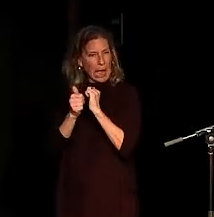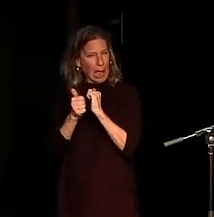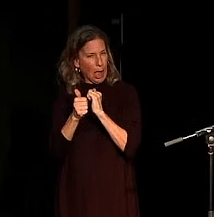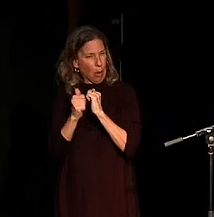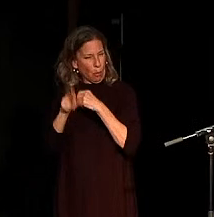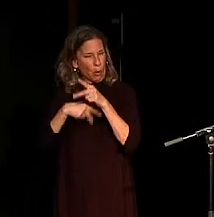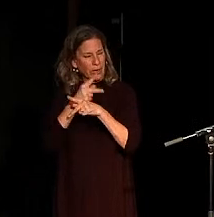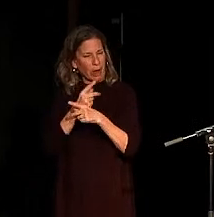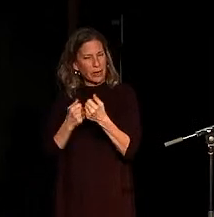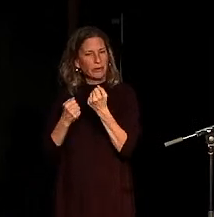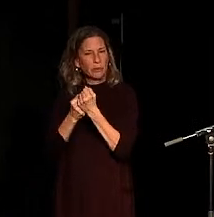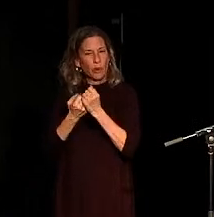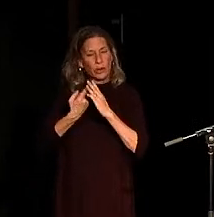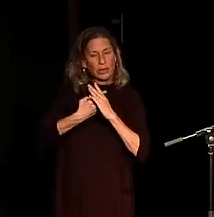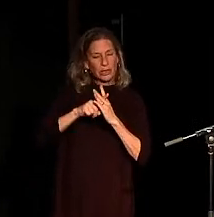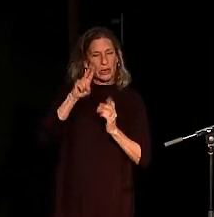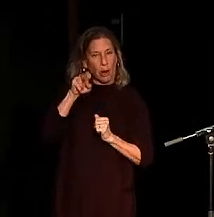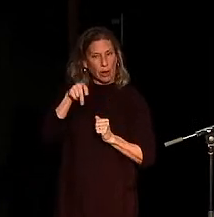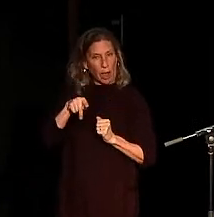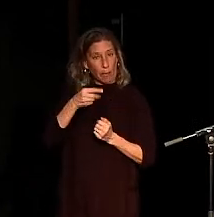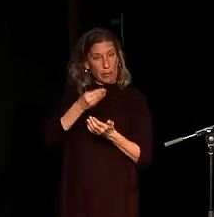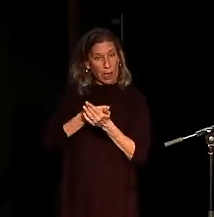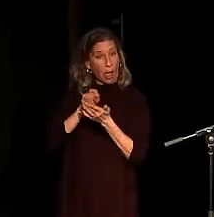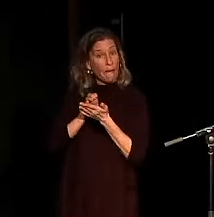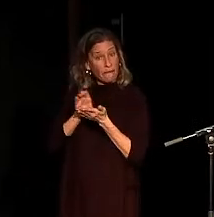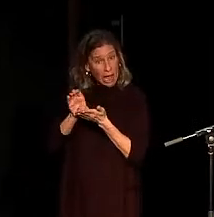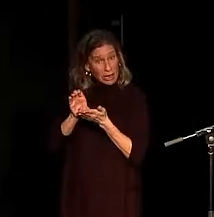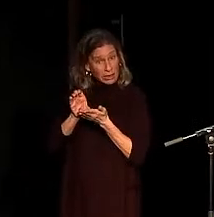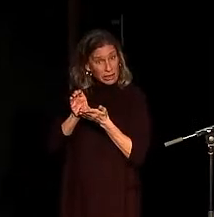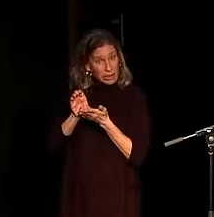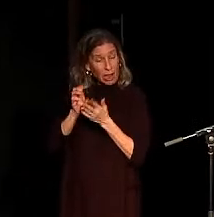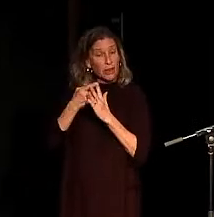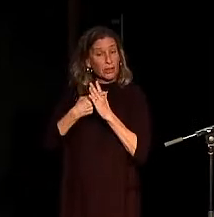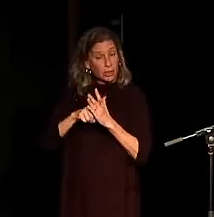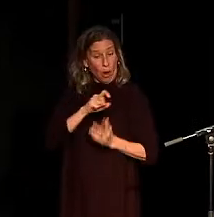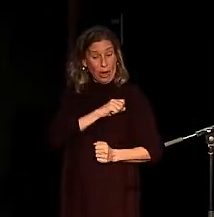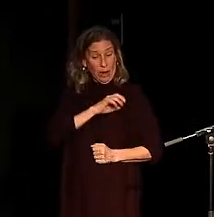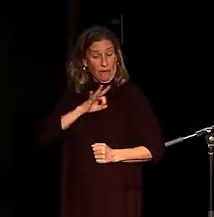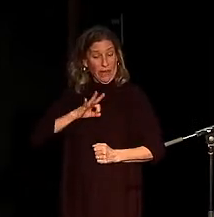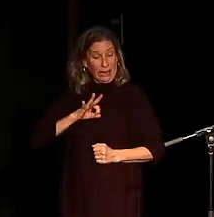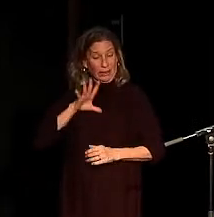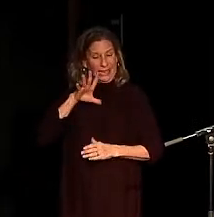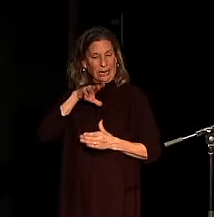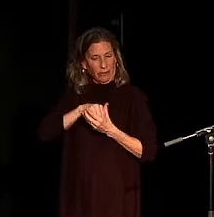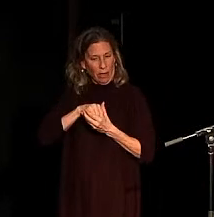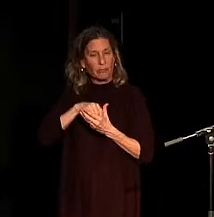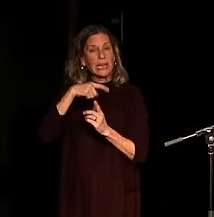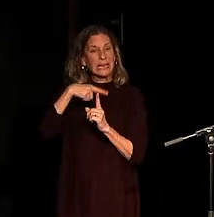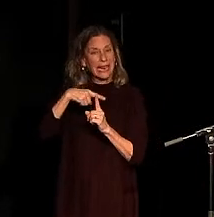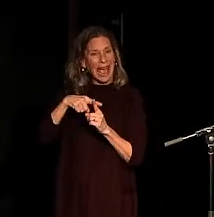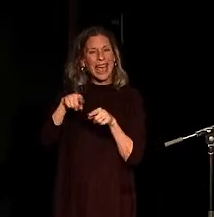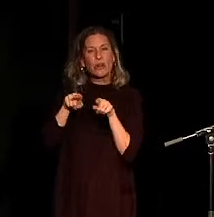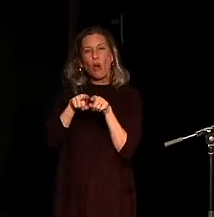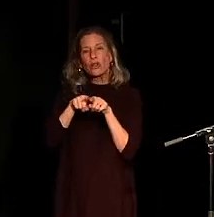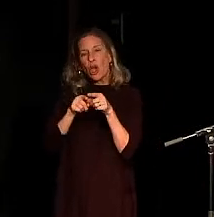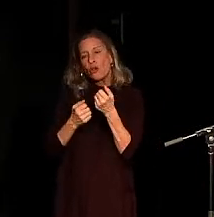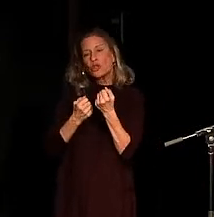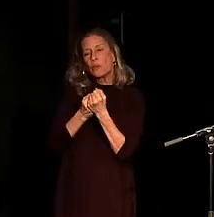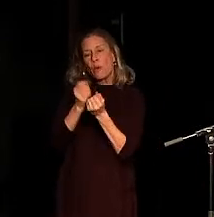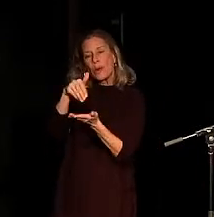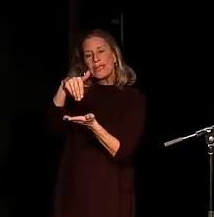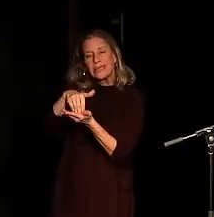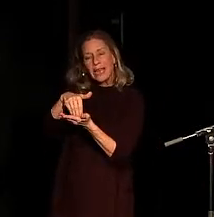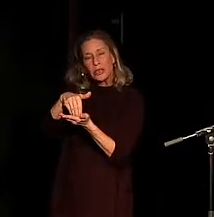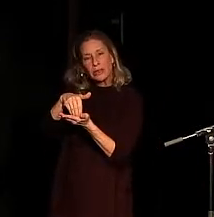of some startup funds to facilitate faculty involvement, and then also some support centrally